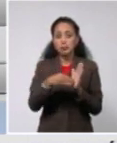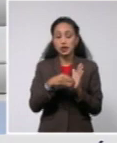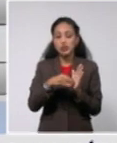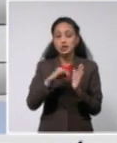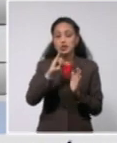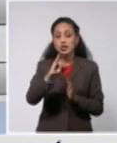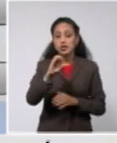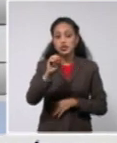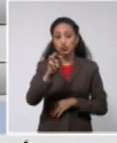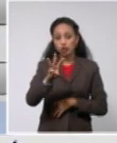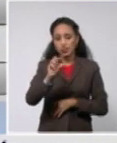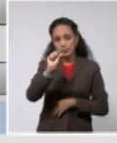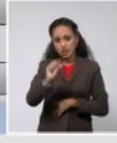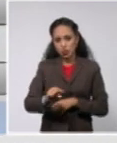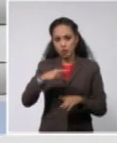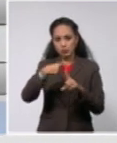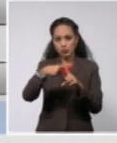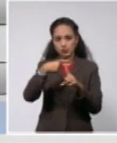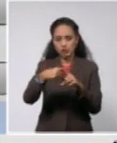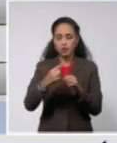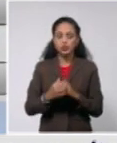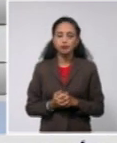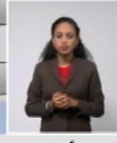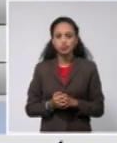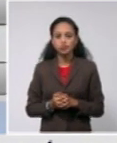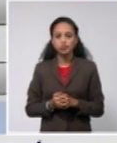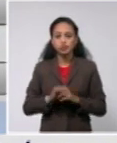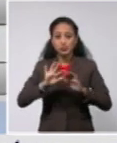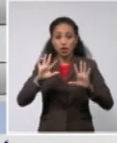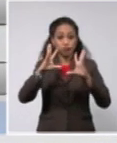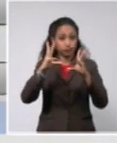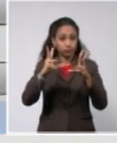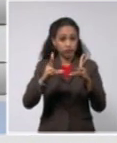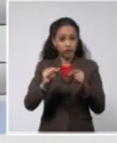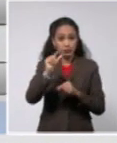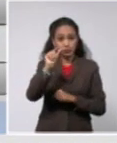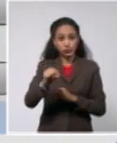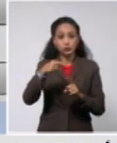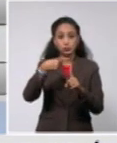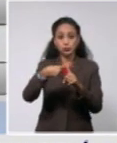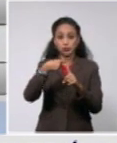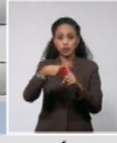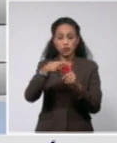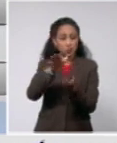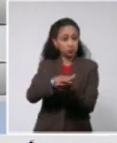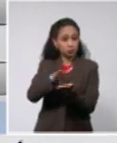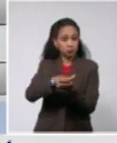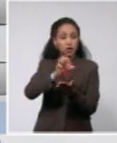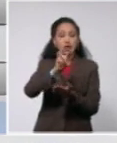319,603 people were diagnosed with the virus, for a total of